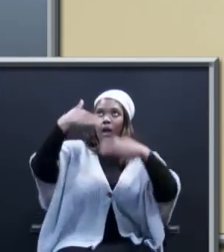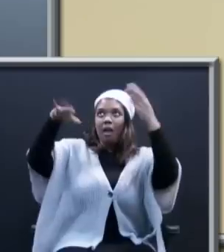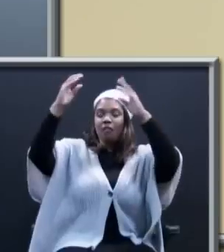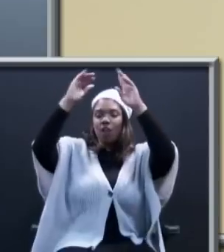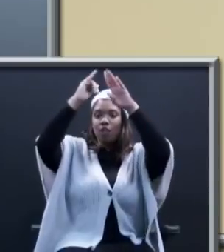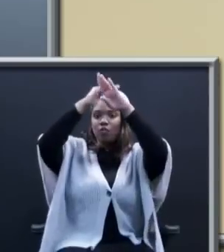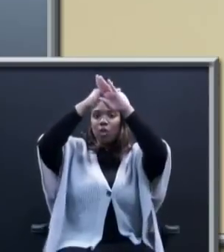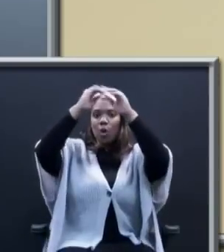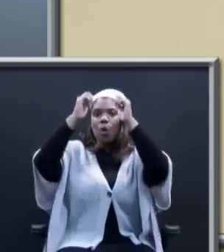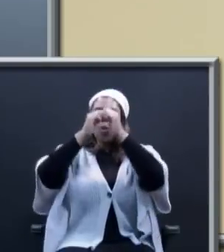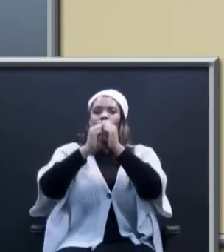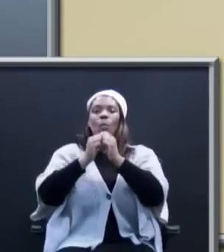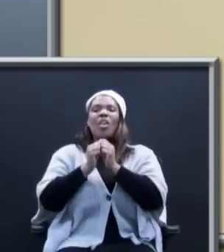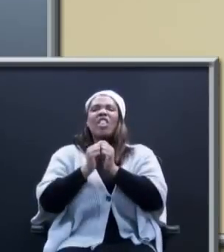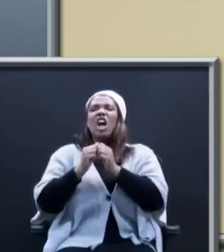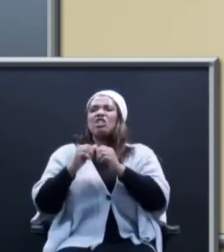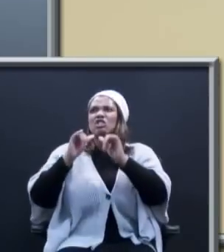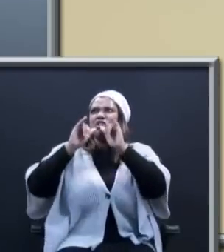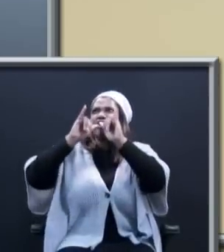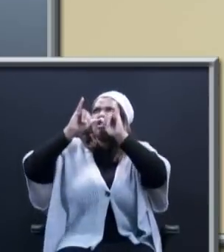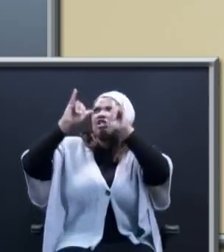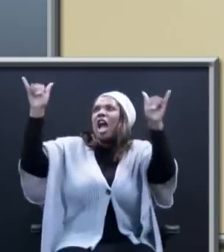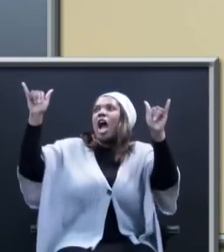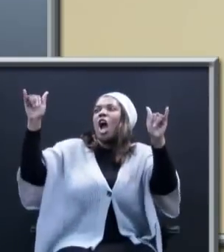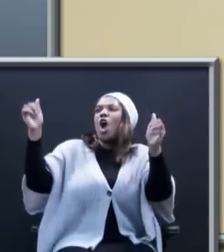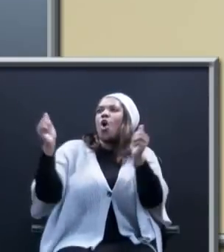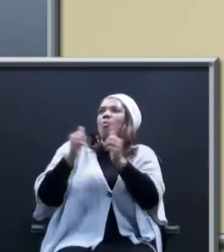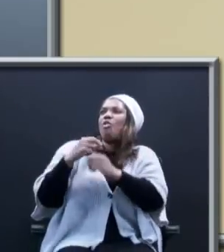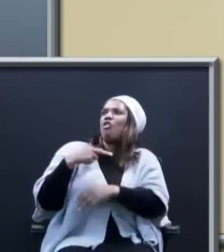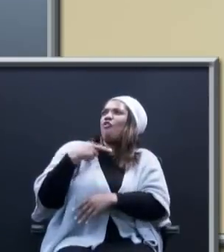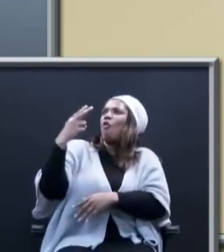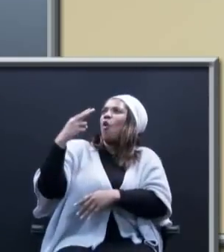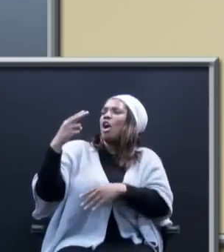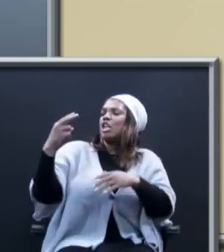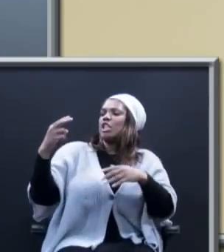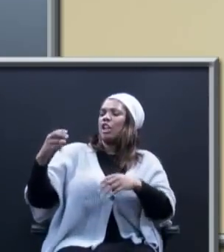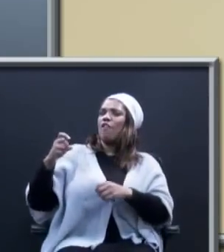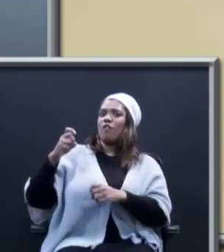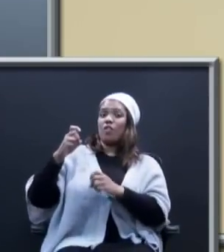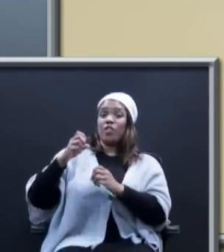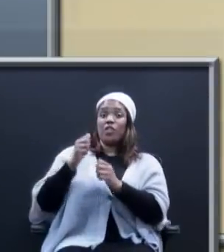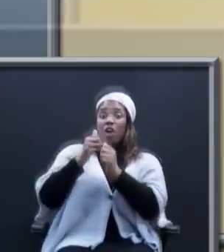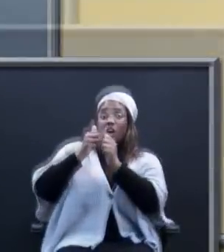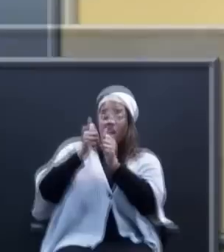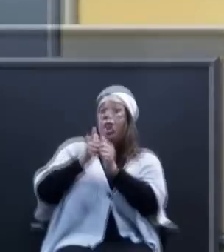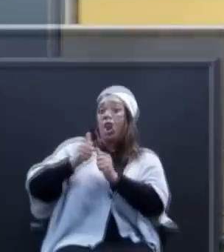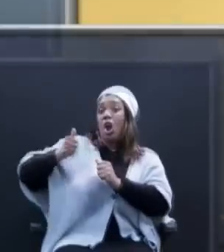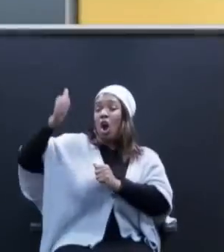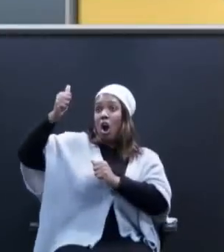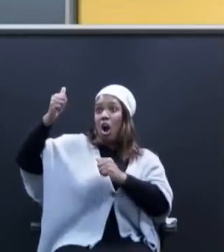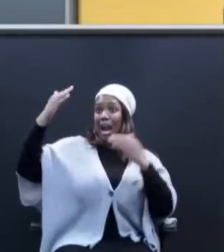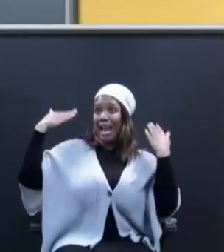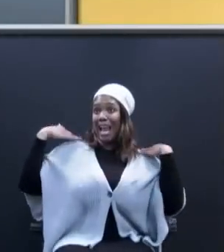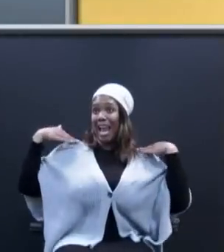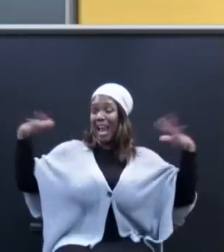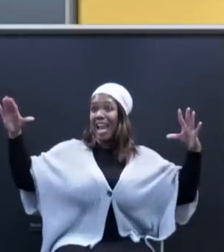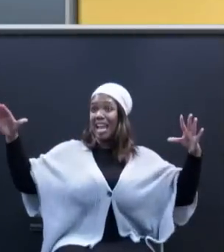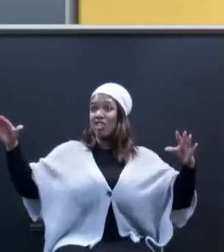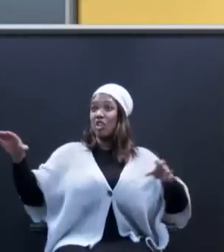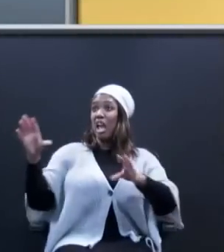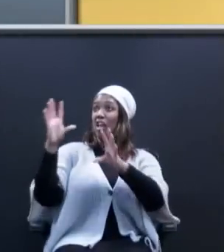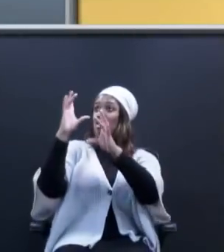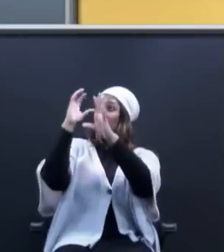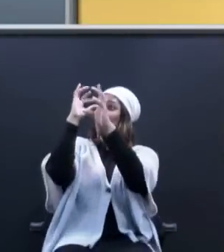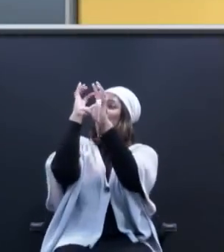of the archangel, and with the trump of God, and the dead in Christ shall rise first. That's what I've been looking for, that trumpet, sister and